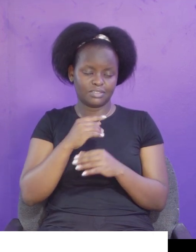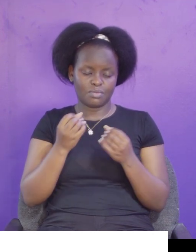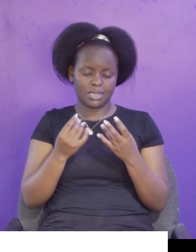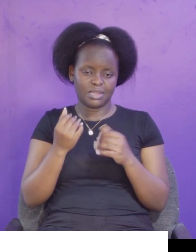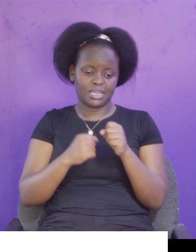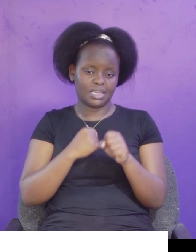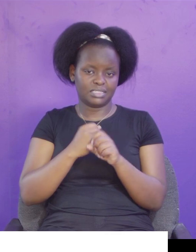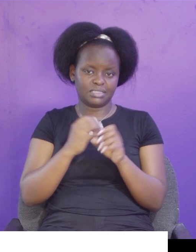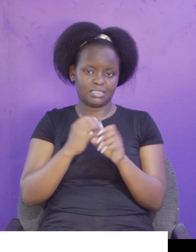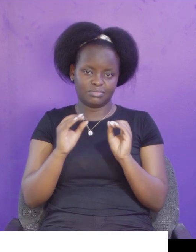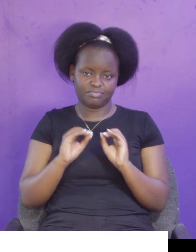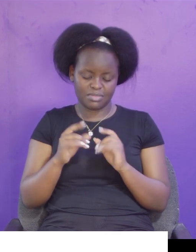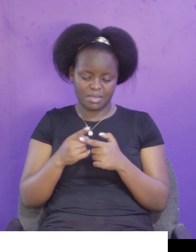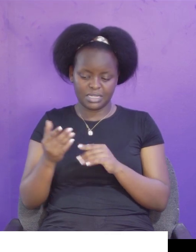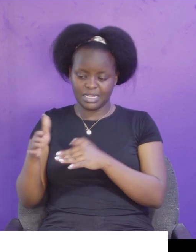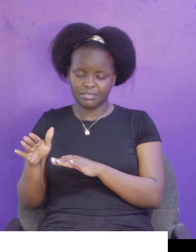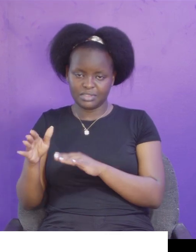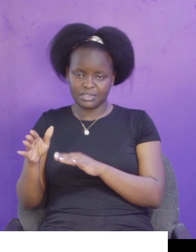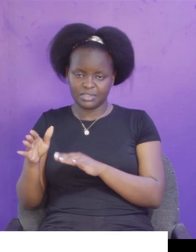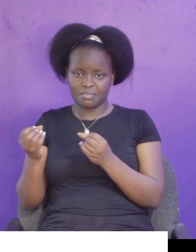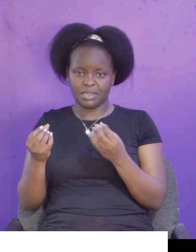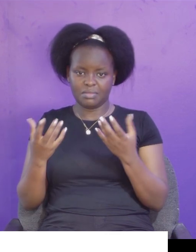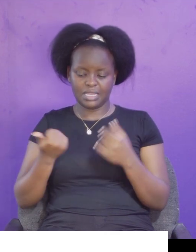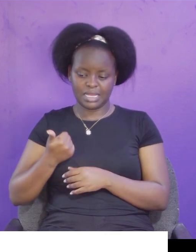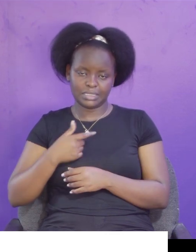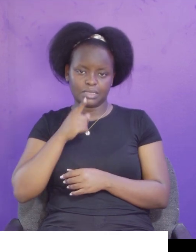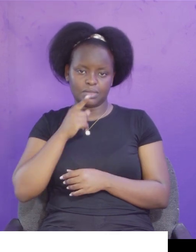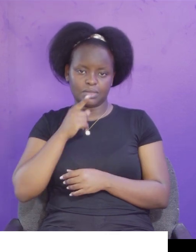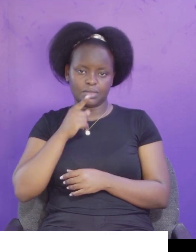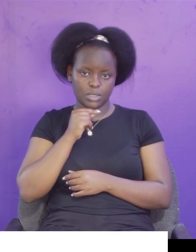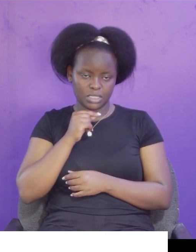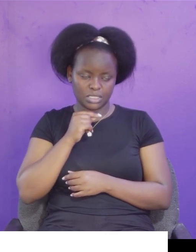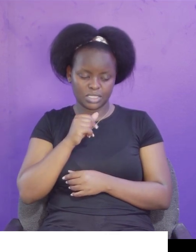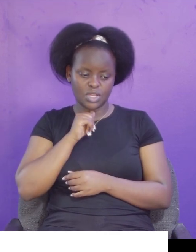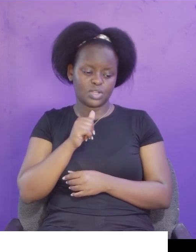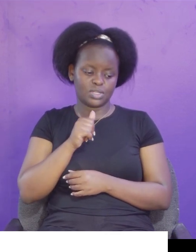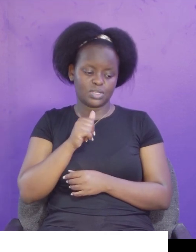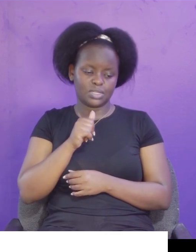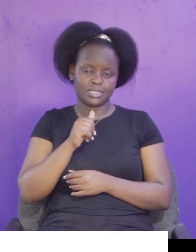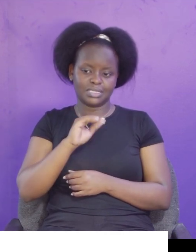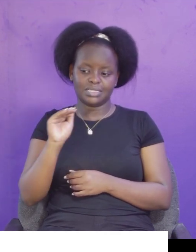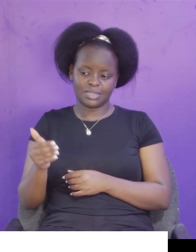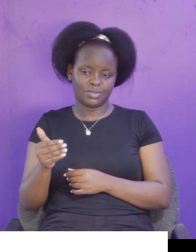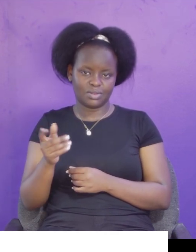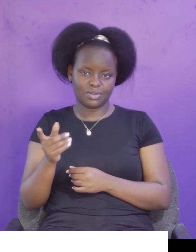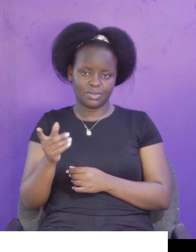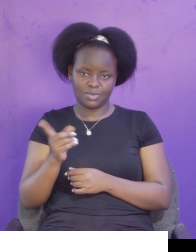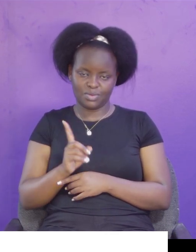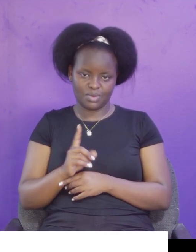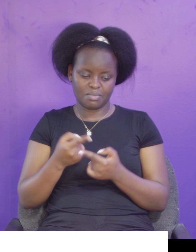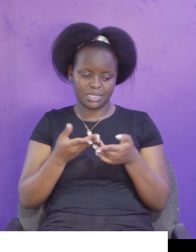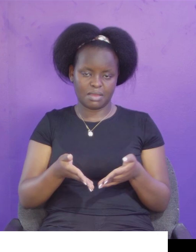He leaves behind many little girls and boys, not in Kingstown, but here in